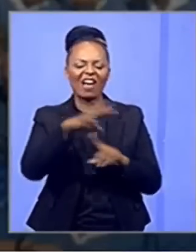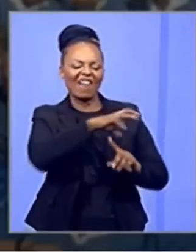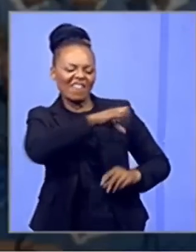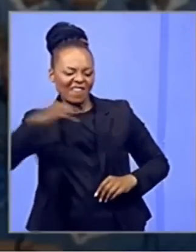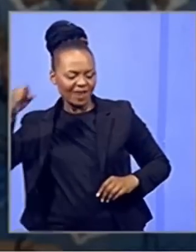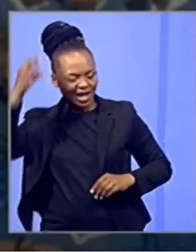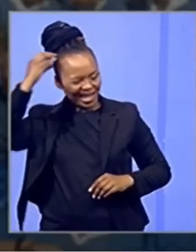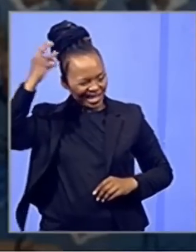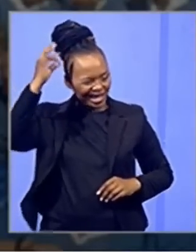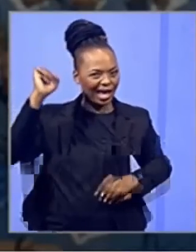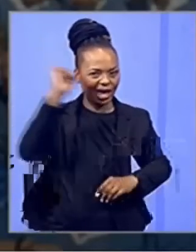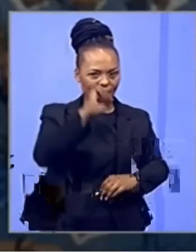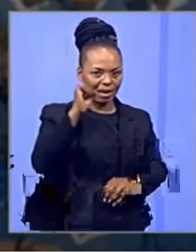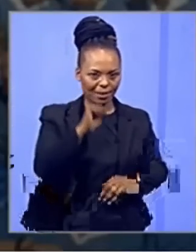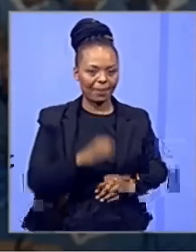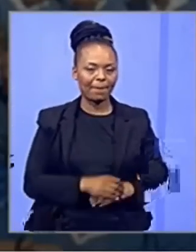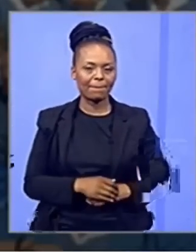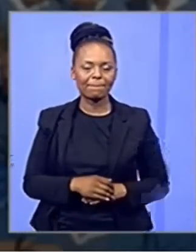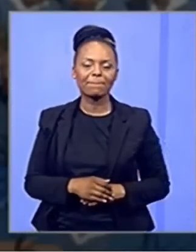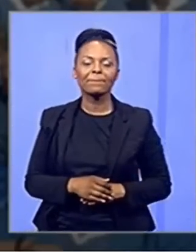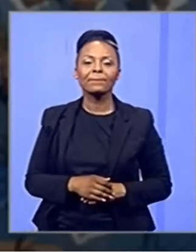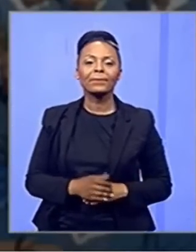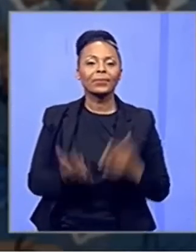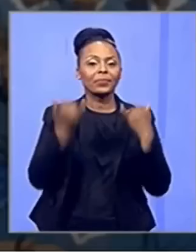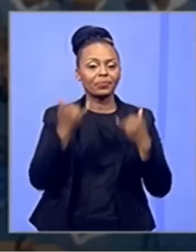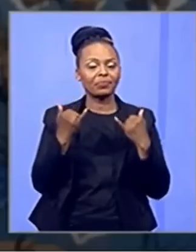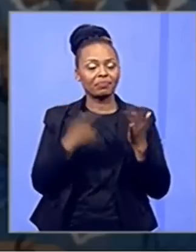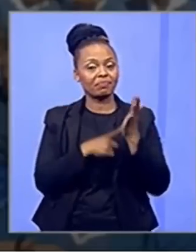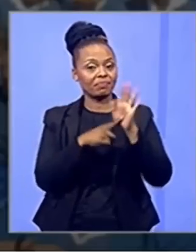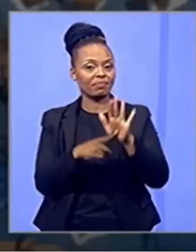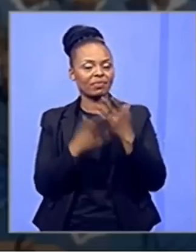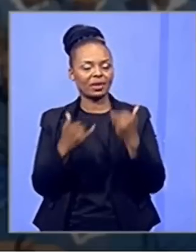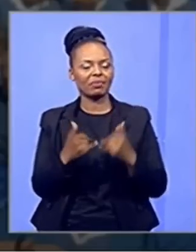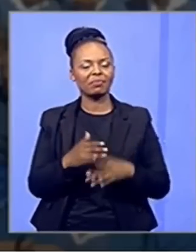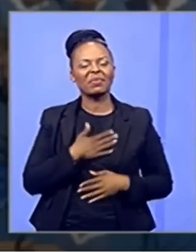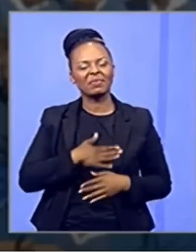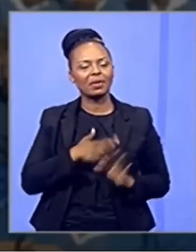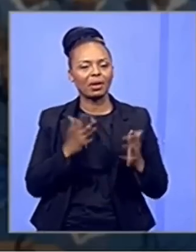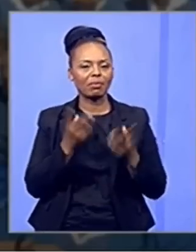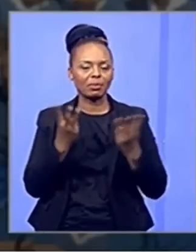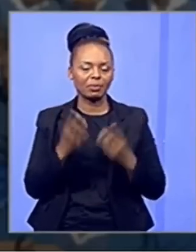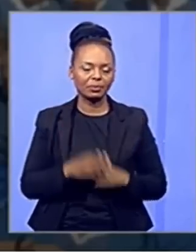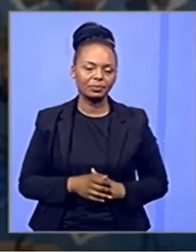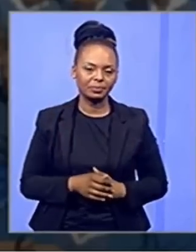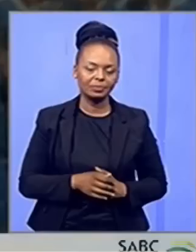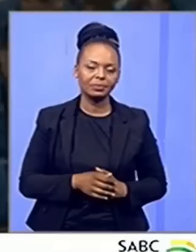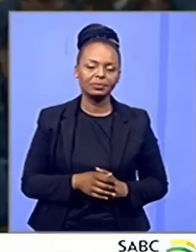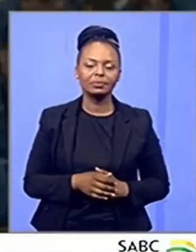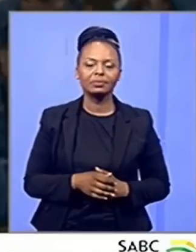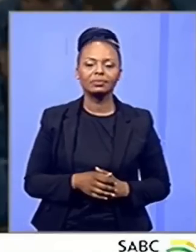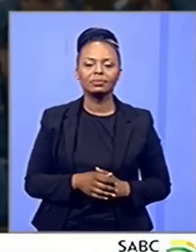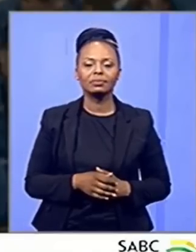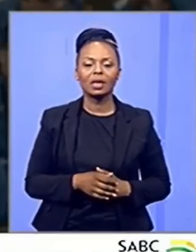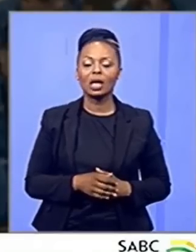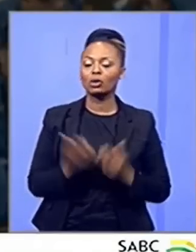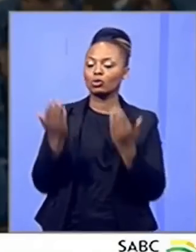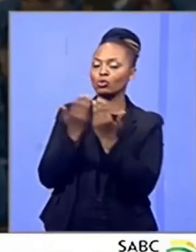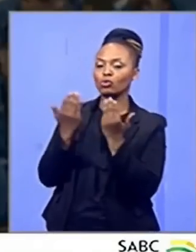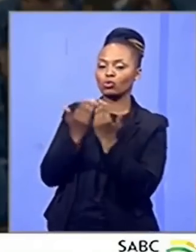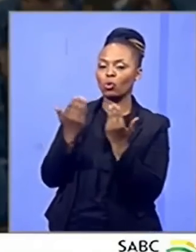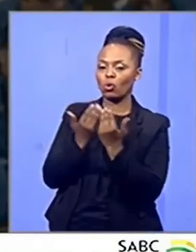sa ingwadiša le kgoro ya thuto gomme maikutlo a lena ke ya Se se dirago ko sekolong se e